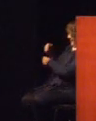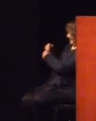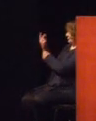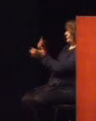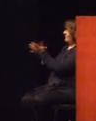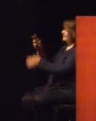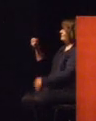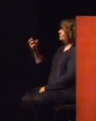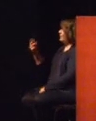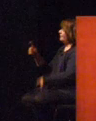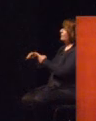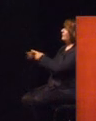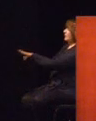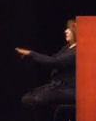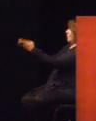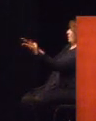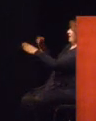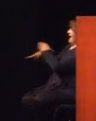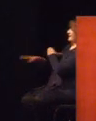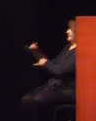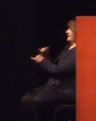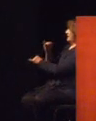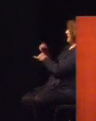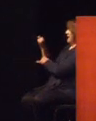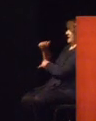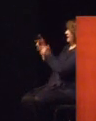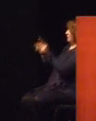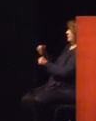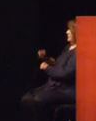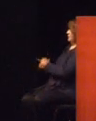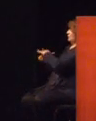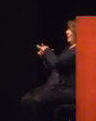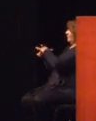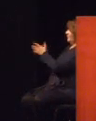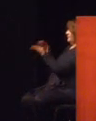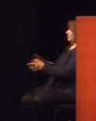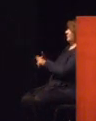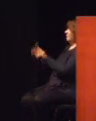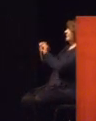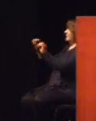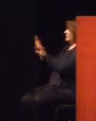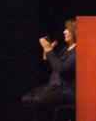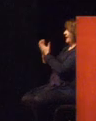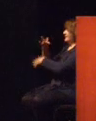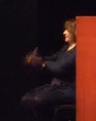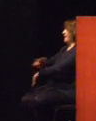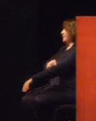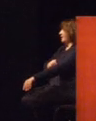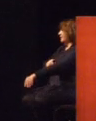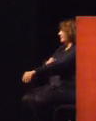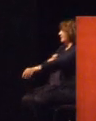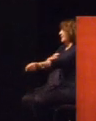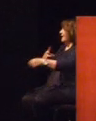we were still open access institutions and anyone could come be a student, but there were no classes available.